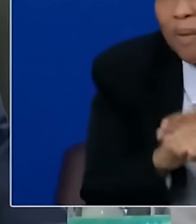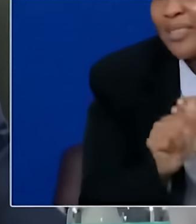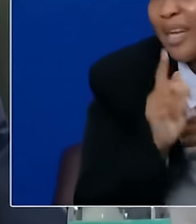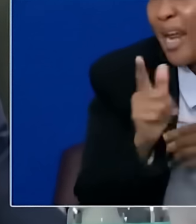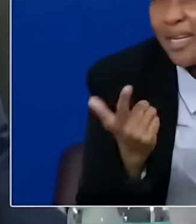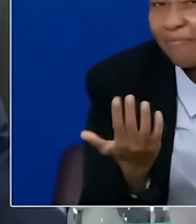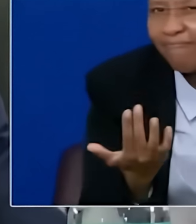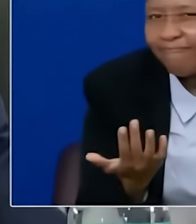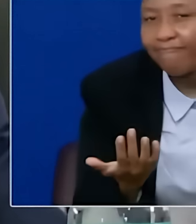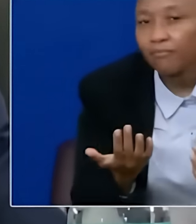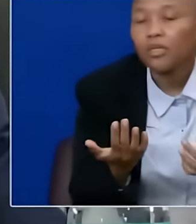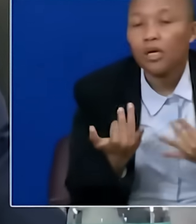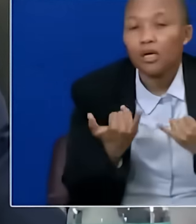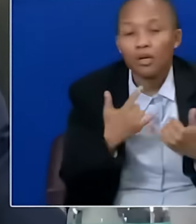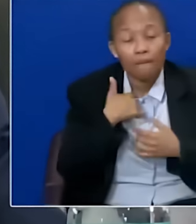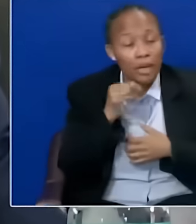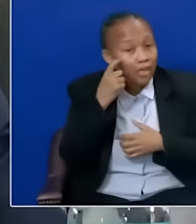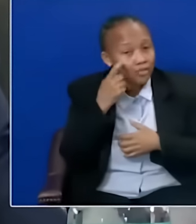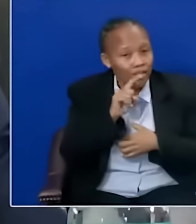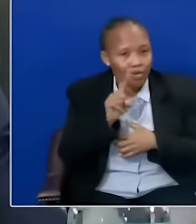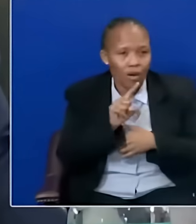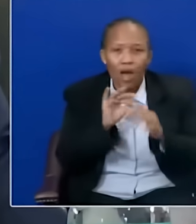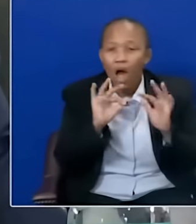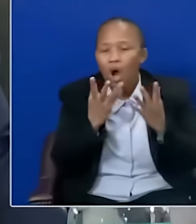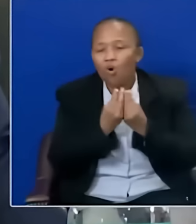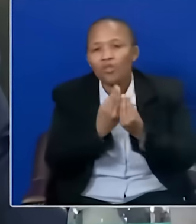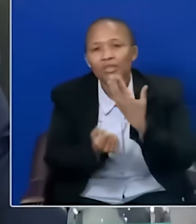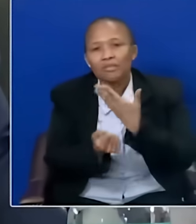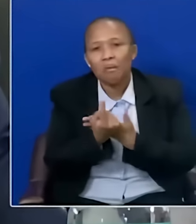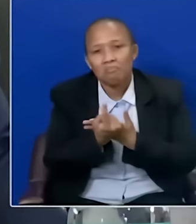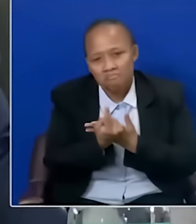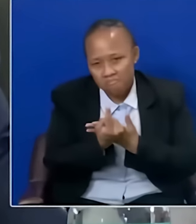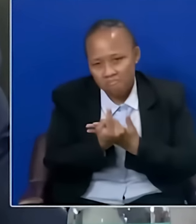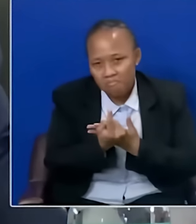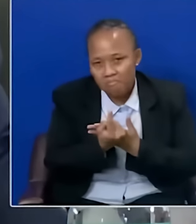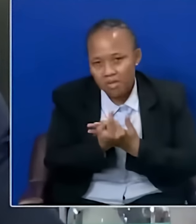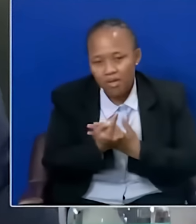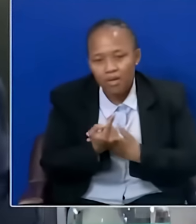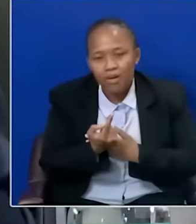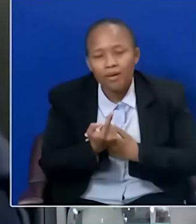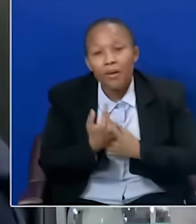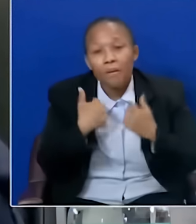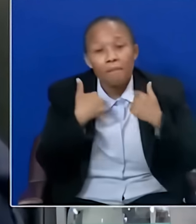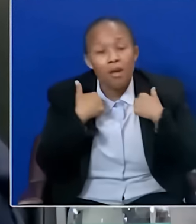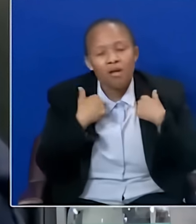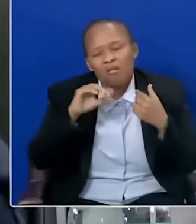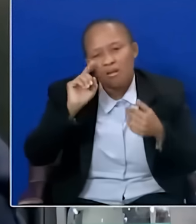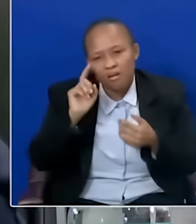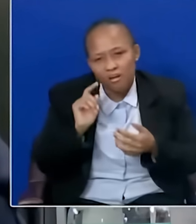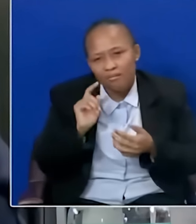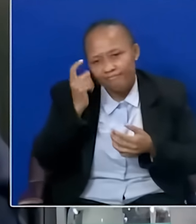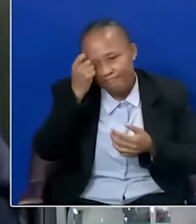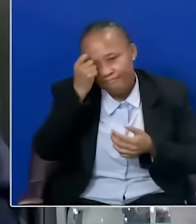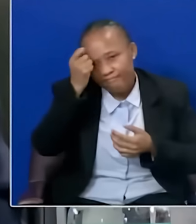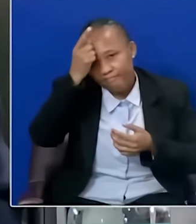look into the events, how they unfolded, I could understand. I mentioned about a